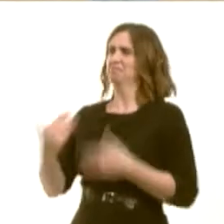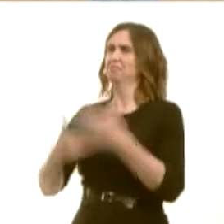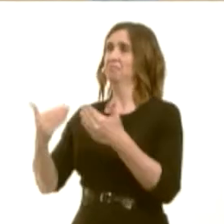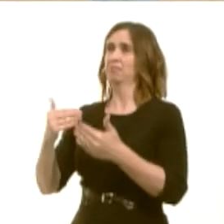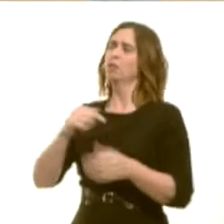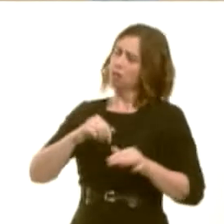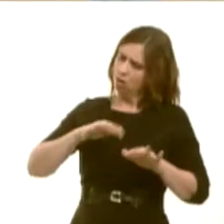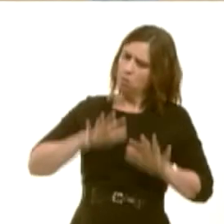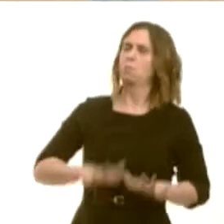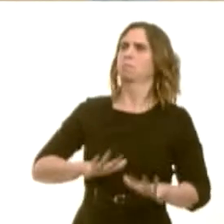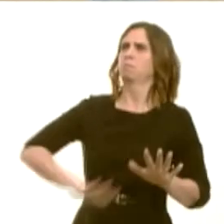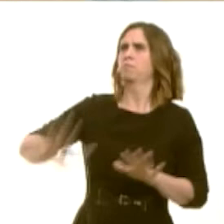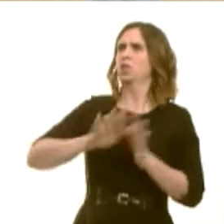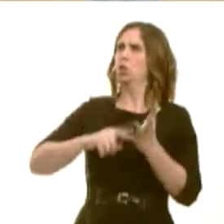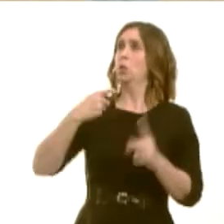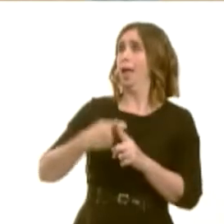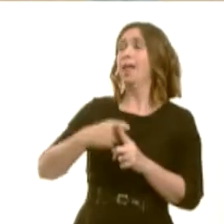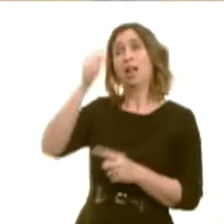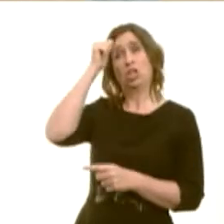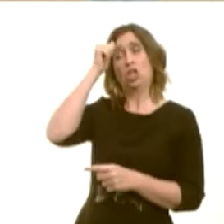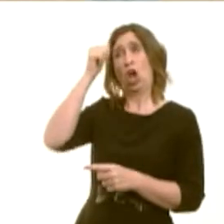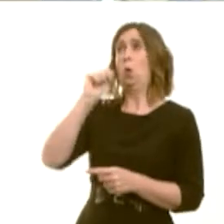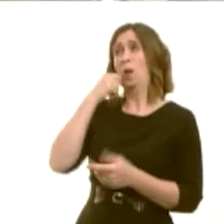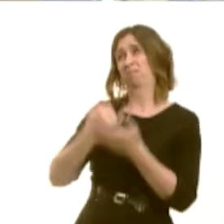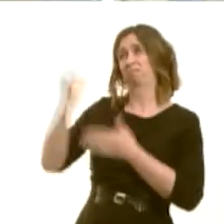that the people of Britain hold dear, and it will cost them on Thursday.